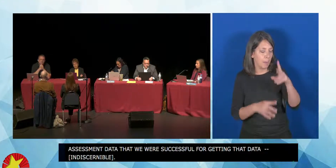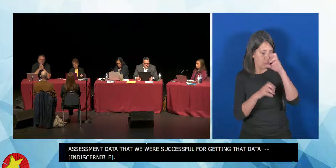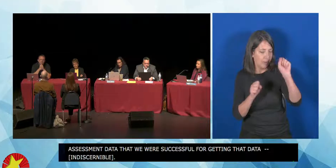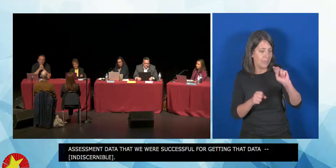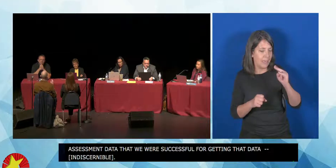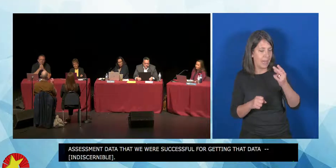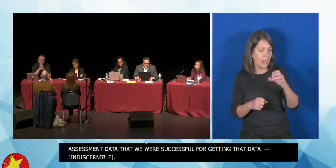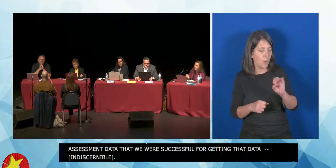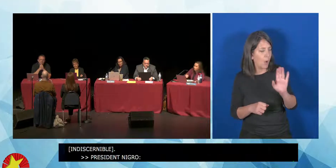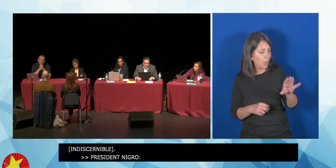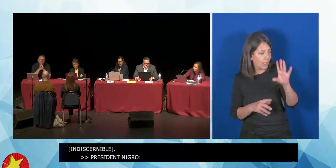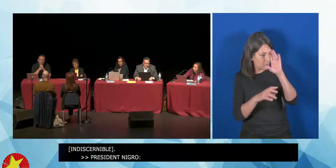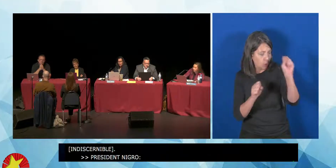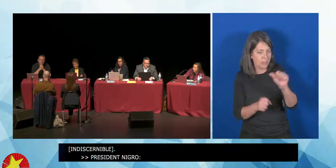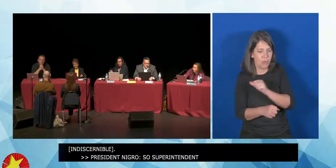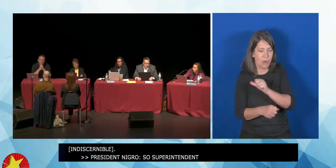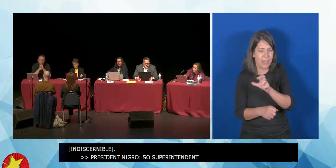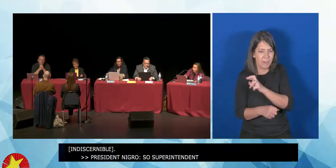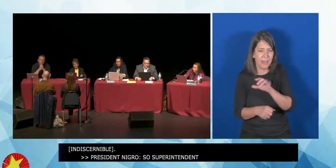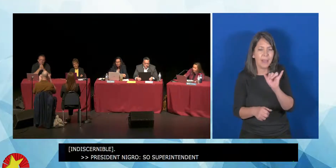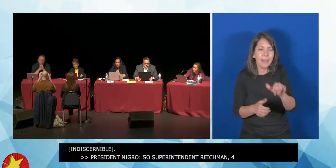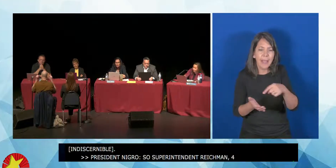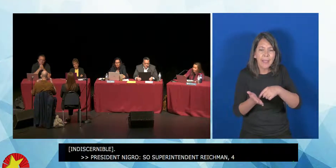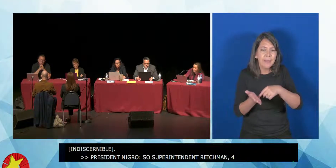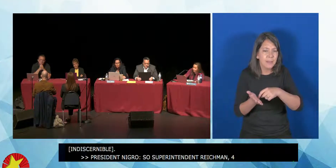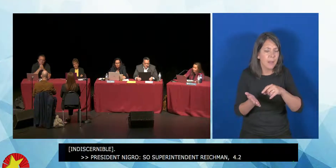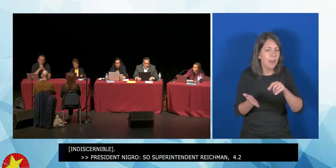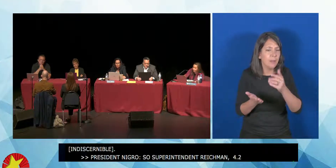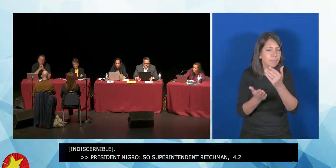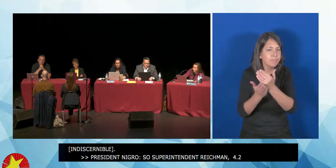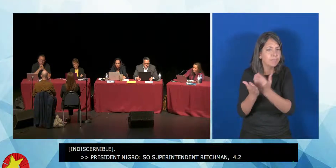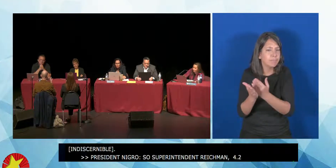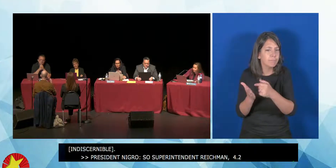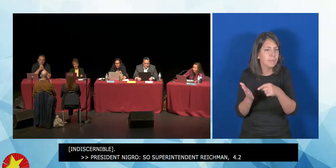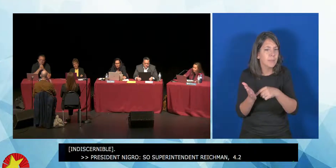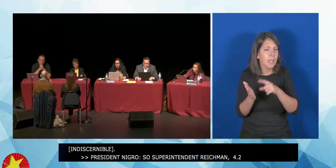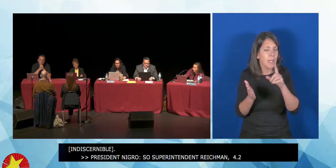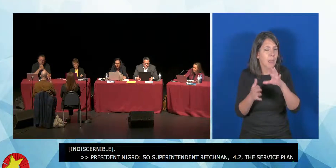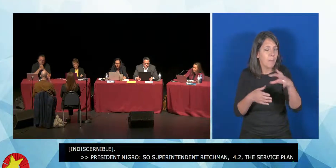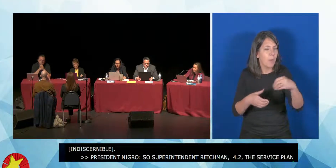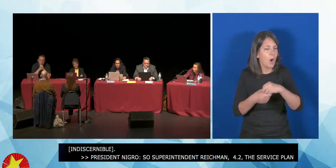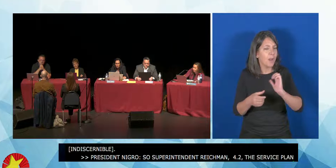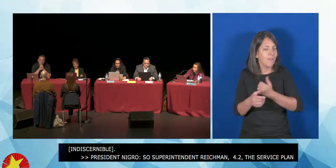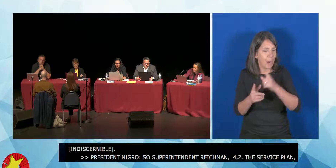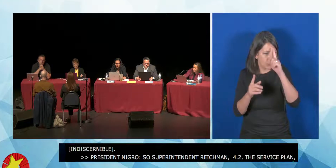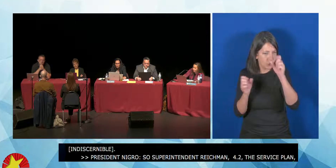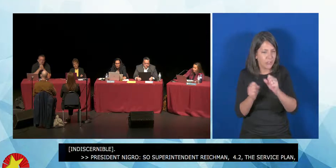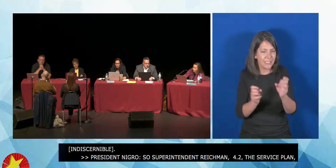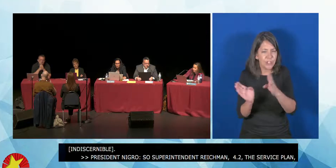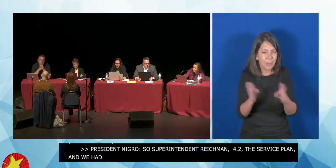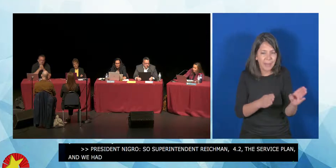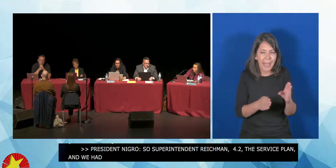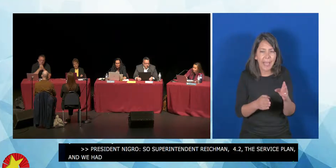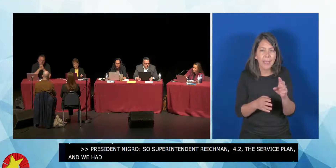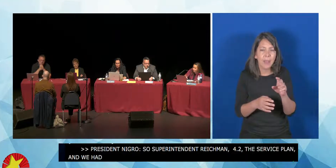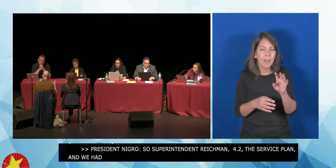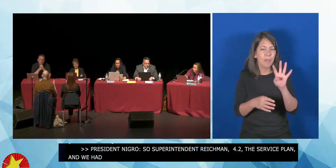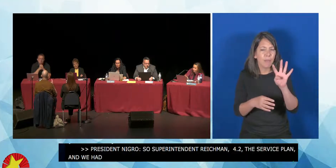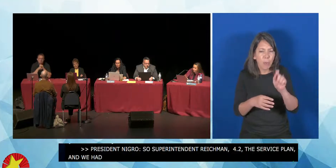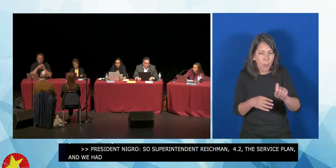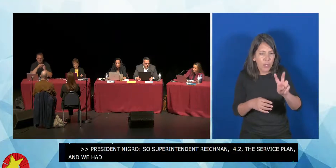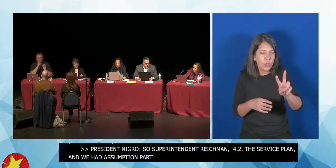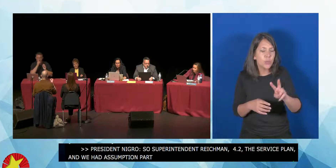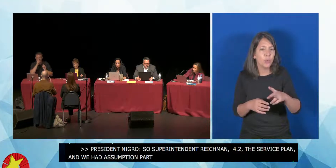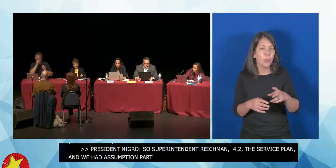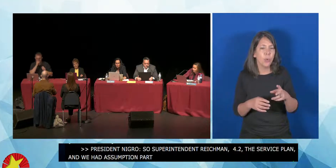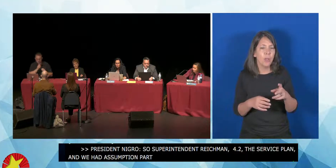4.2, the facilities plan, I know we had that as part of our strategic plan. It got delayed a bit for various reasons in the last year.